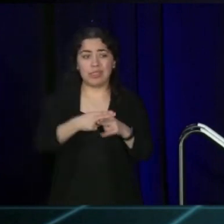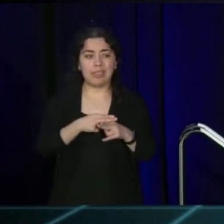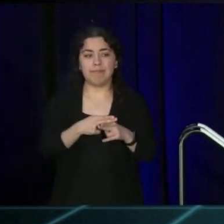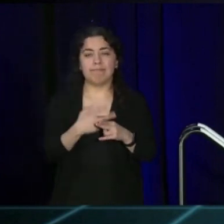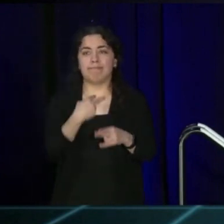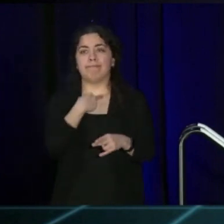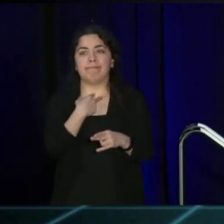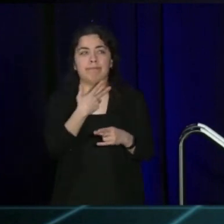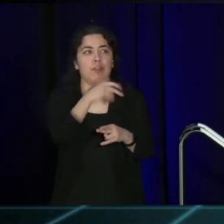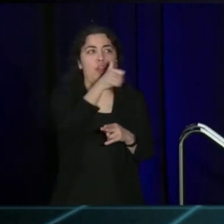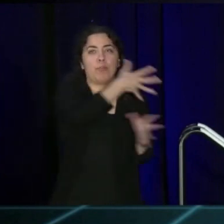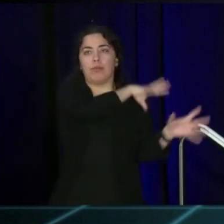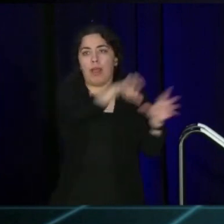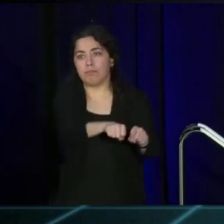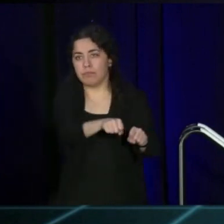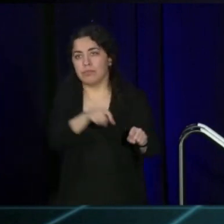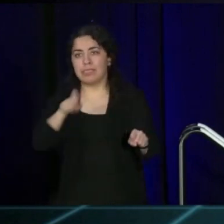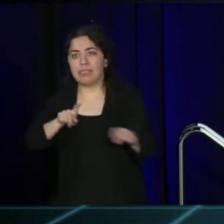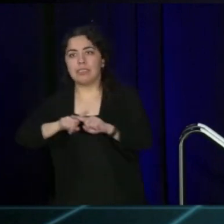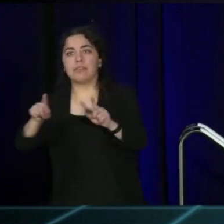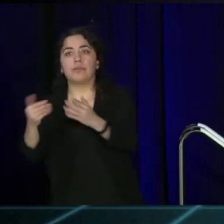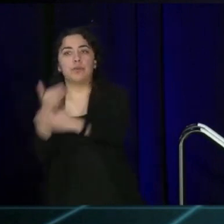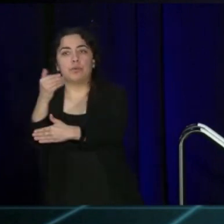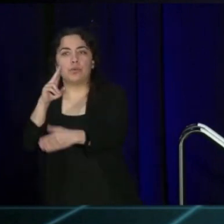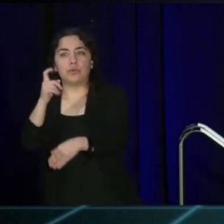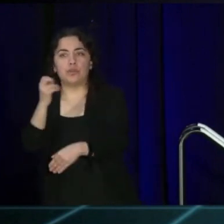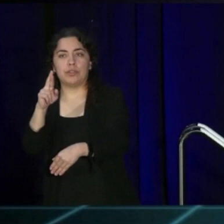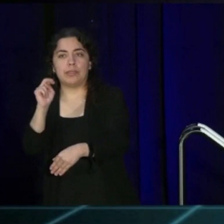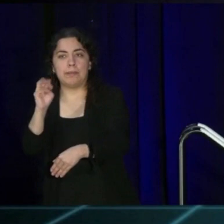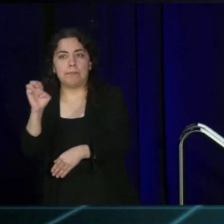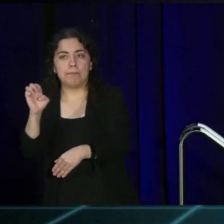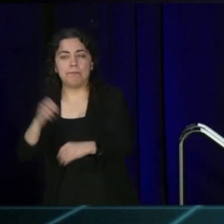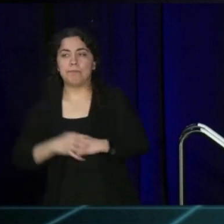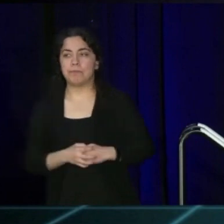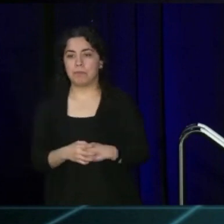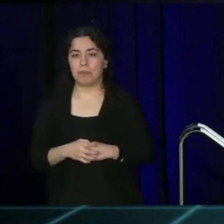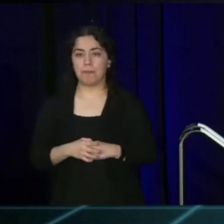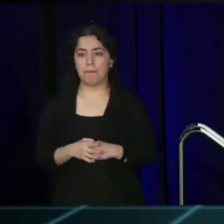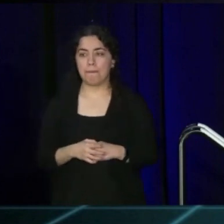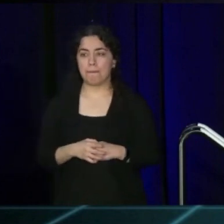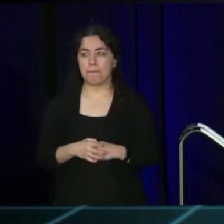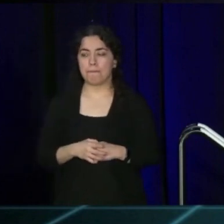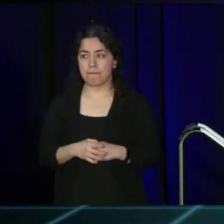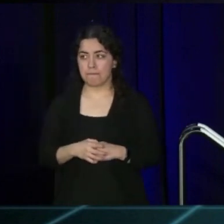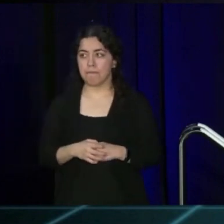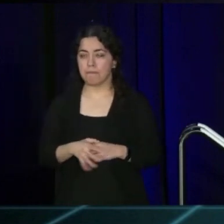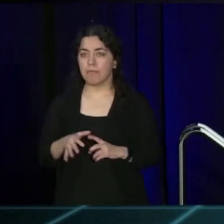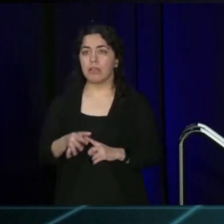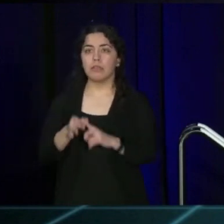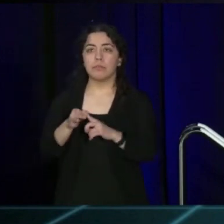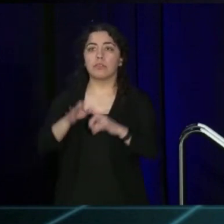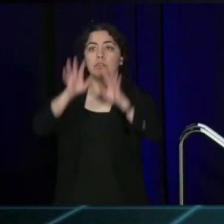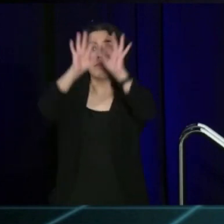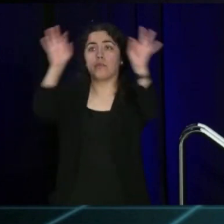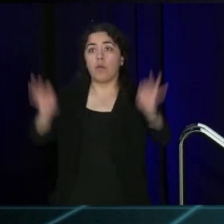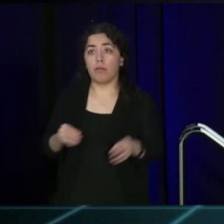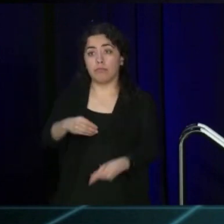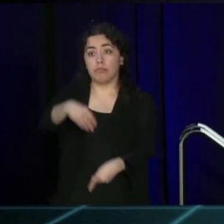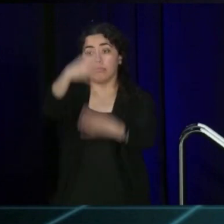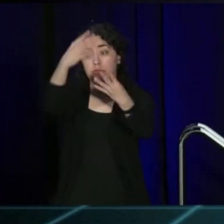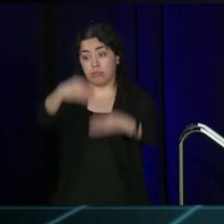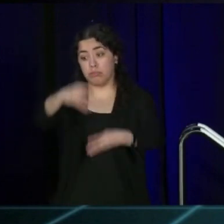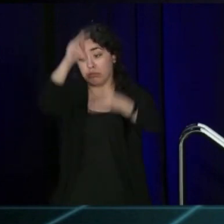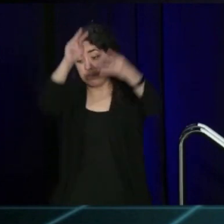In addition to displaying inline error messages near individual fields, especially in longer forms like ours, it is a good idea to display an